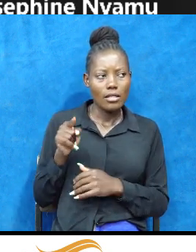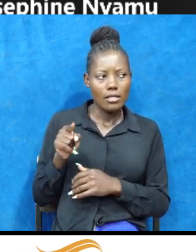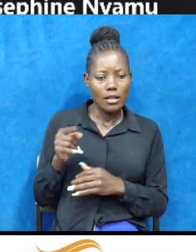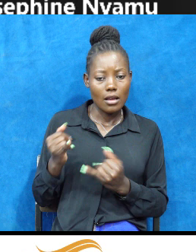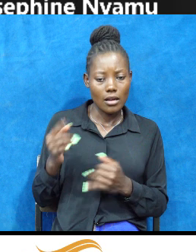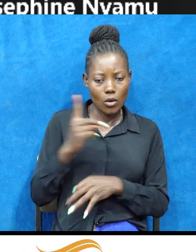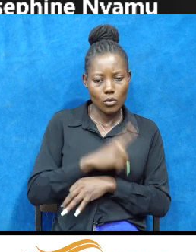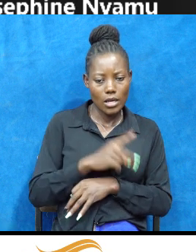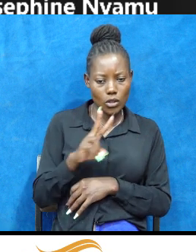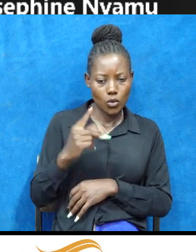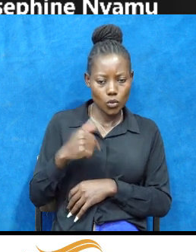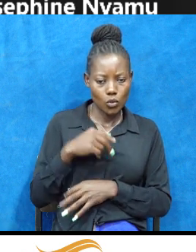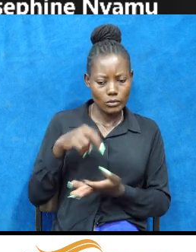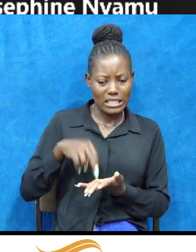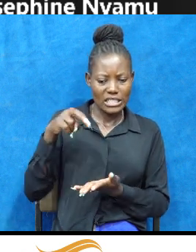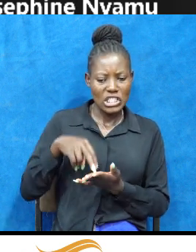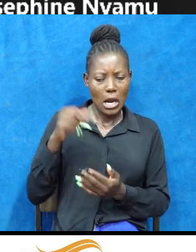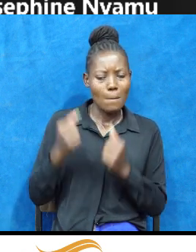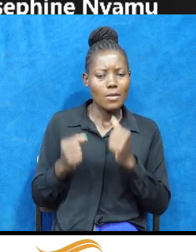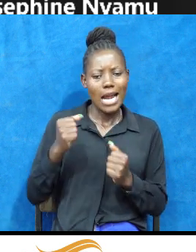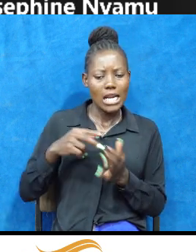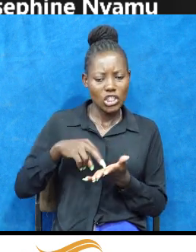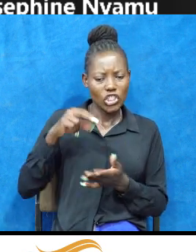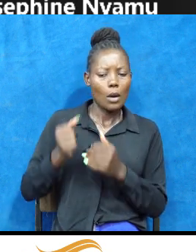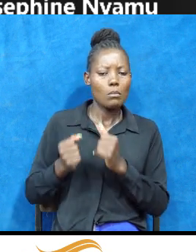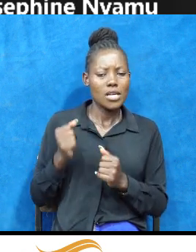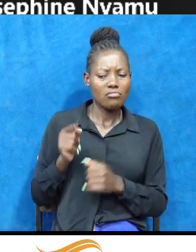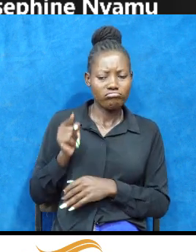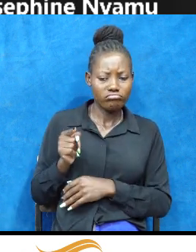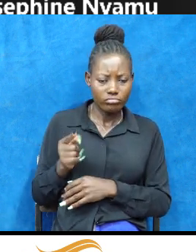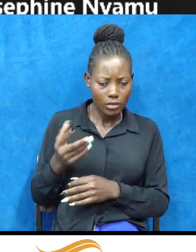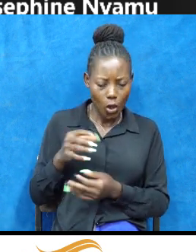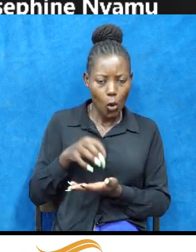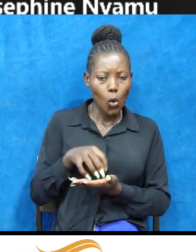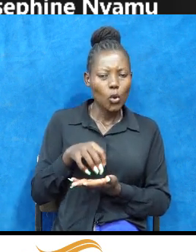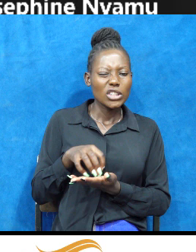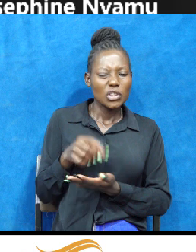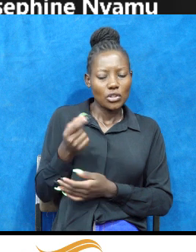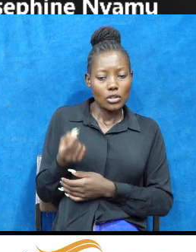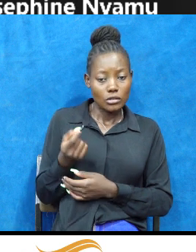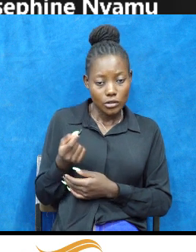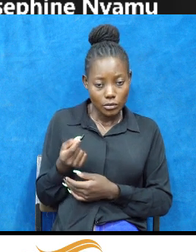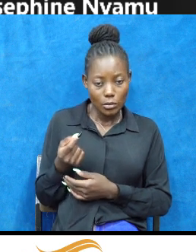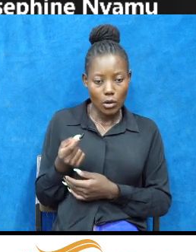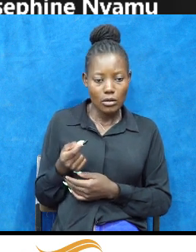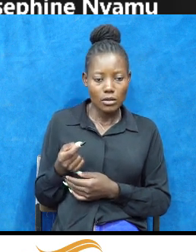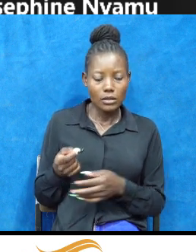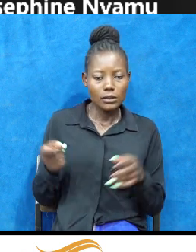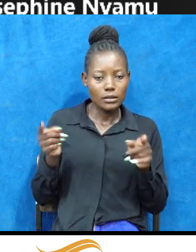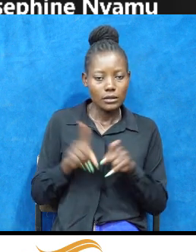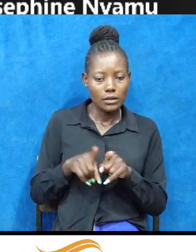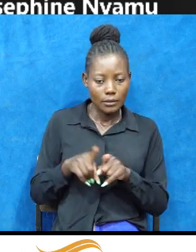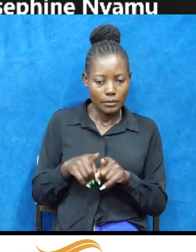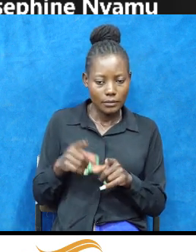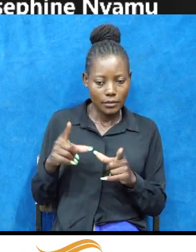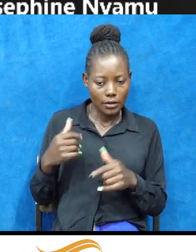day two is our jump run circuit. This is a great conditioner, and it involves some plyos, just in-place jumps, but